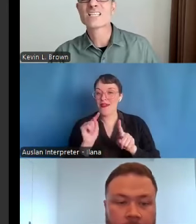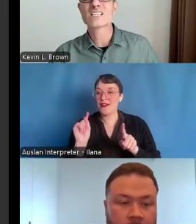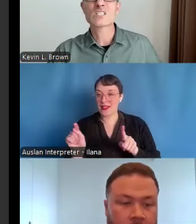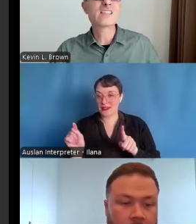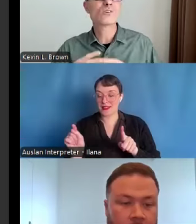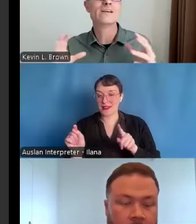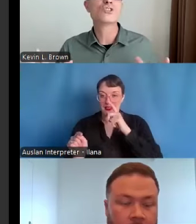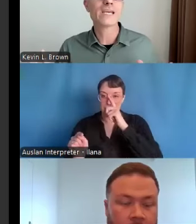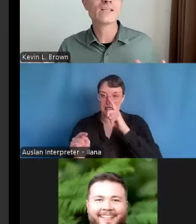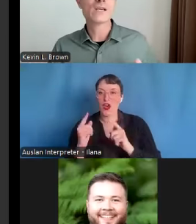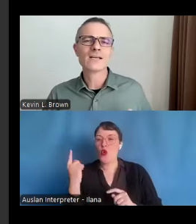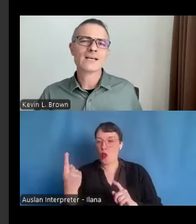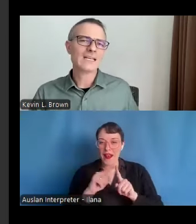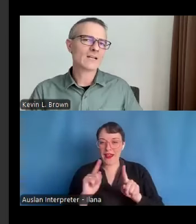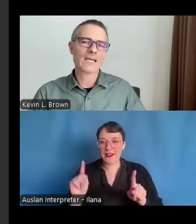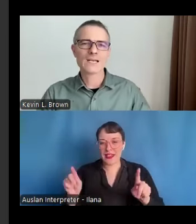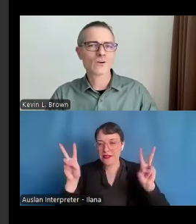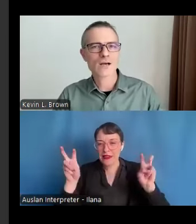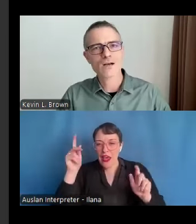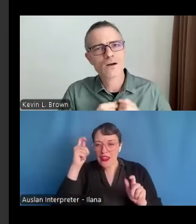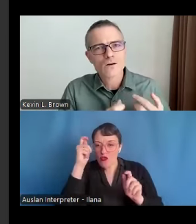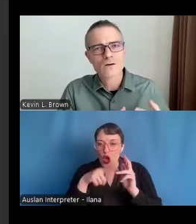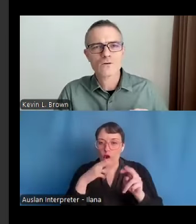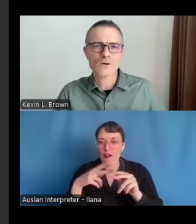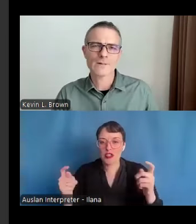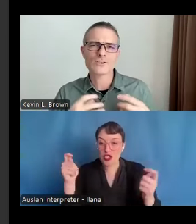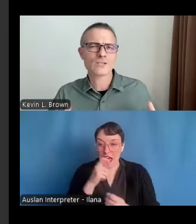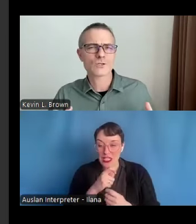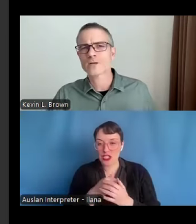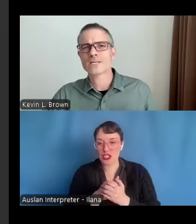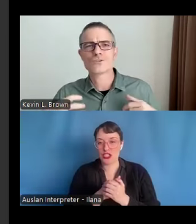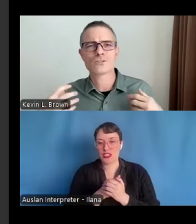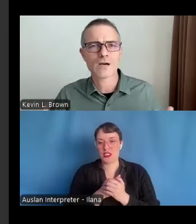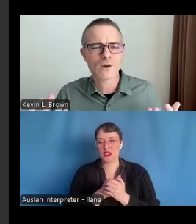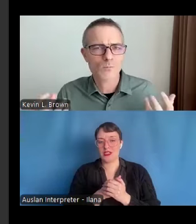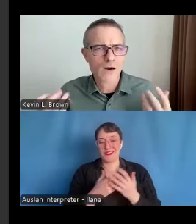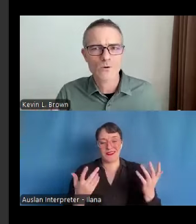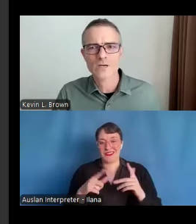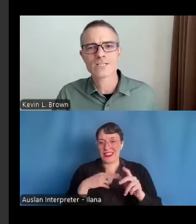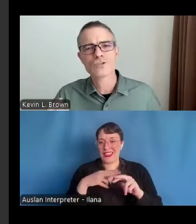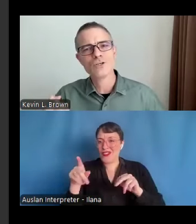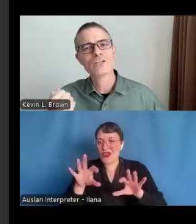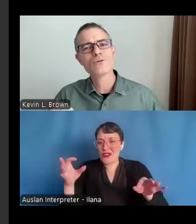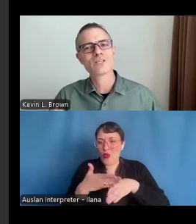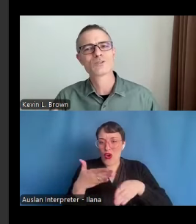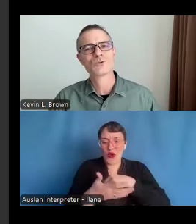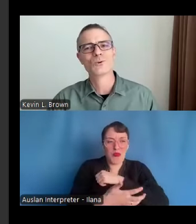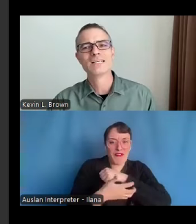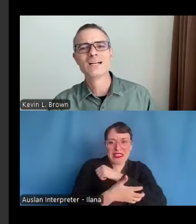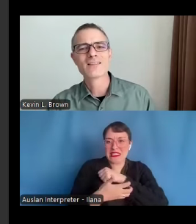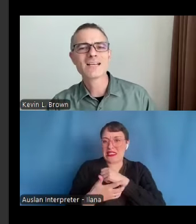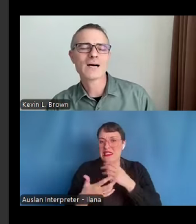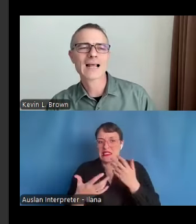one sentence theory of change. And even again, if you're not a hunger or education organizations or poverty organization, you can use this